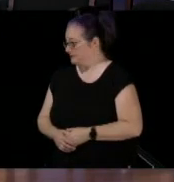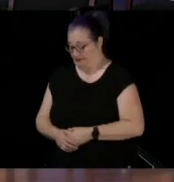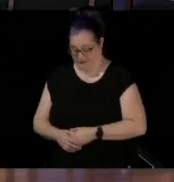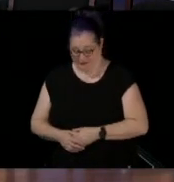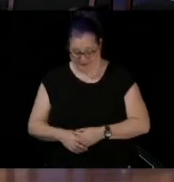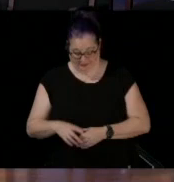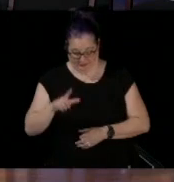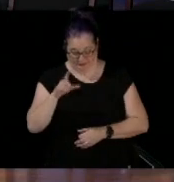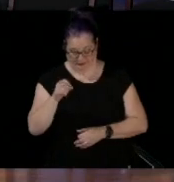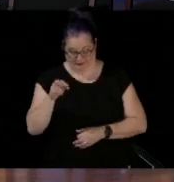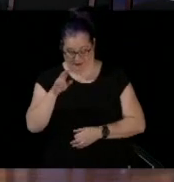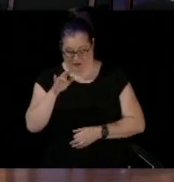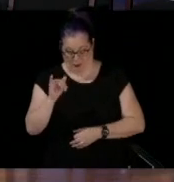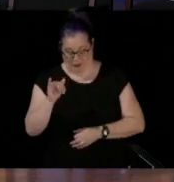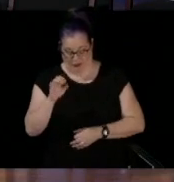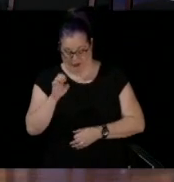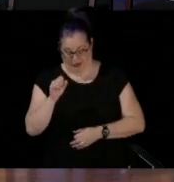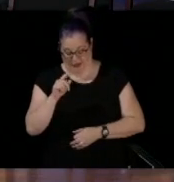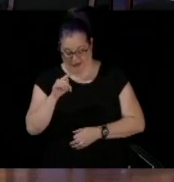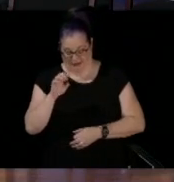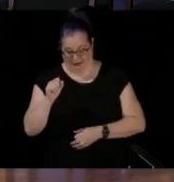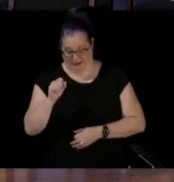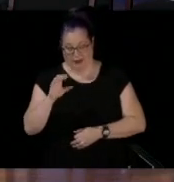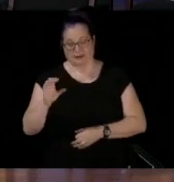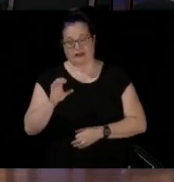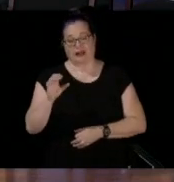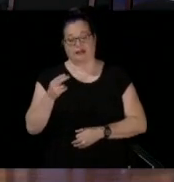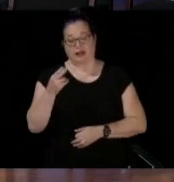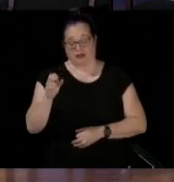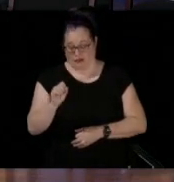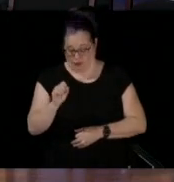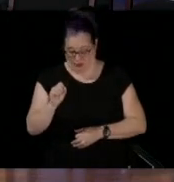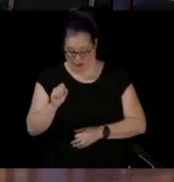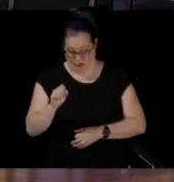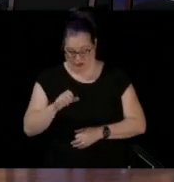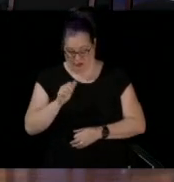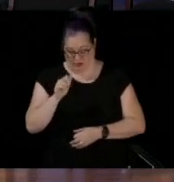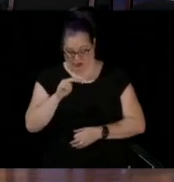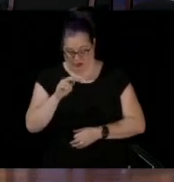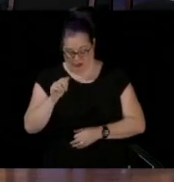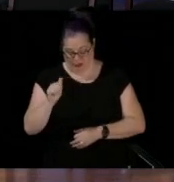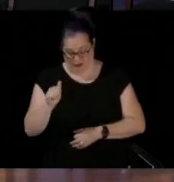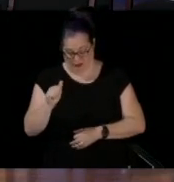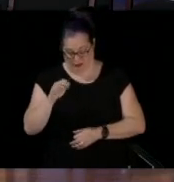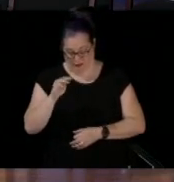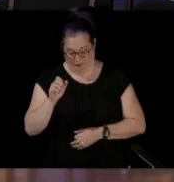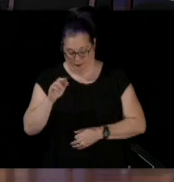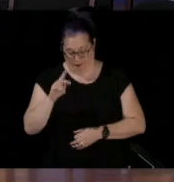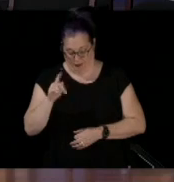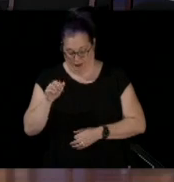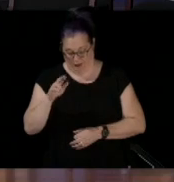Miss Lori Estes, Centennial High School. Anna Markery.